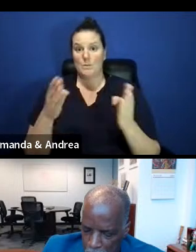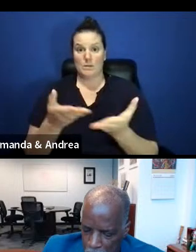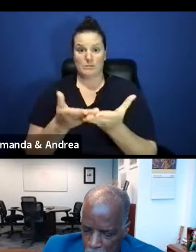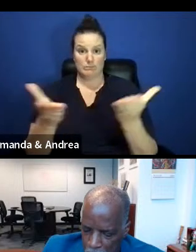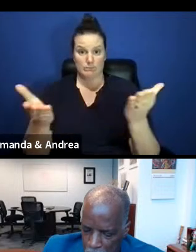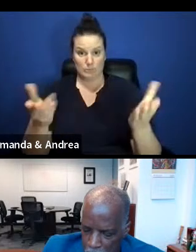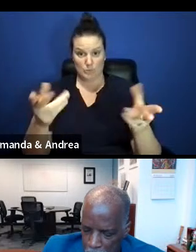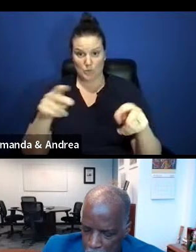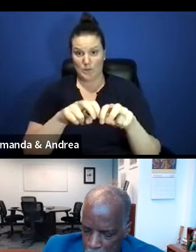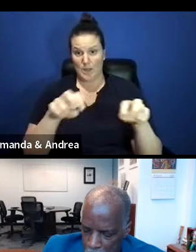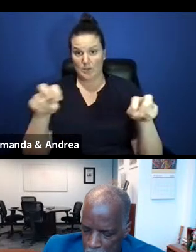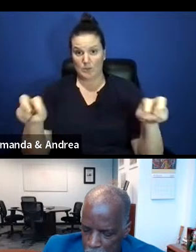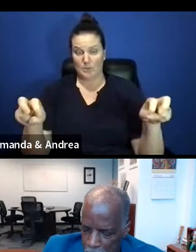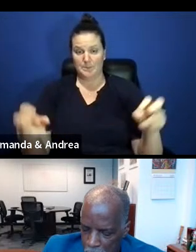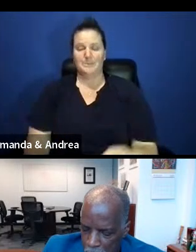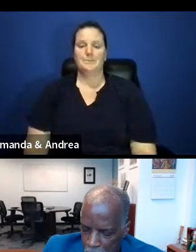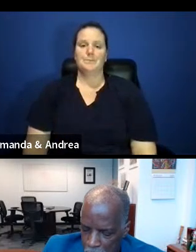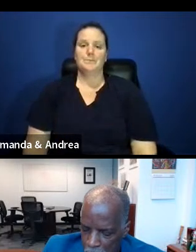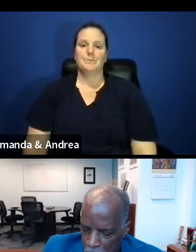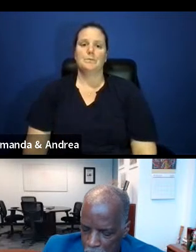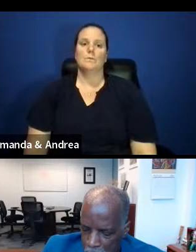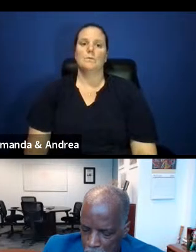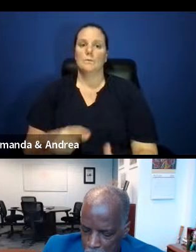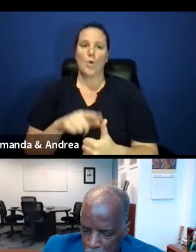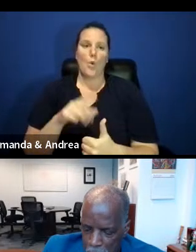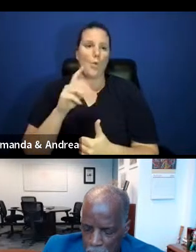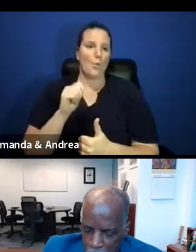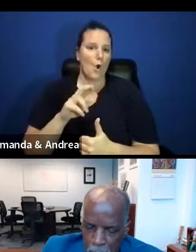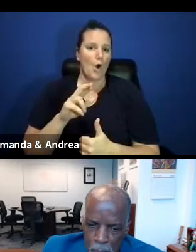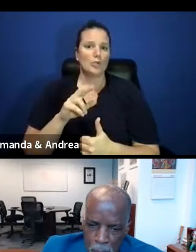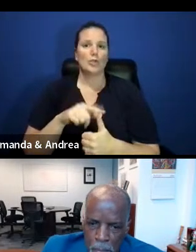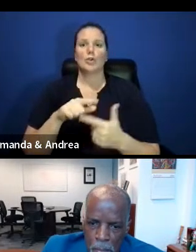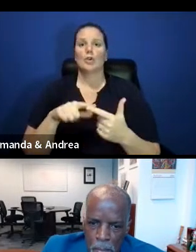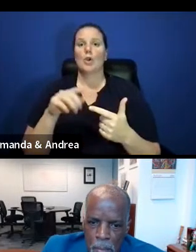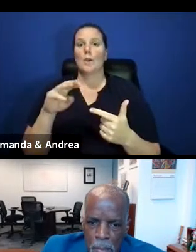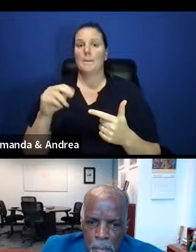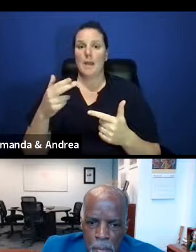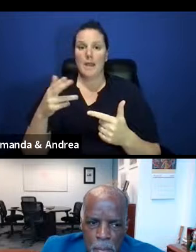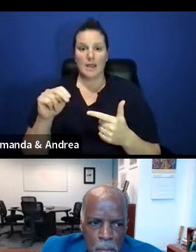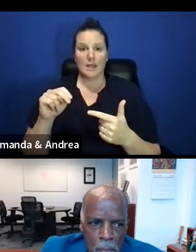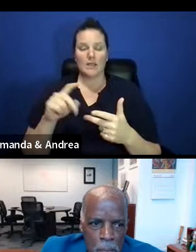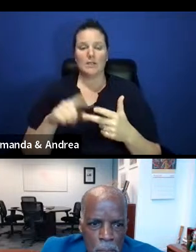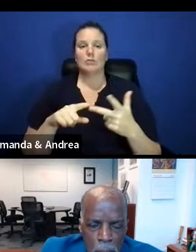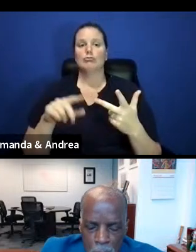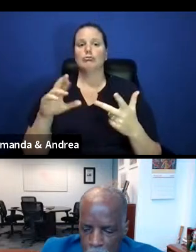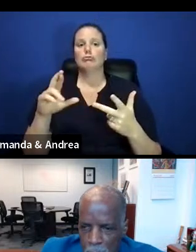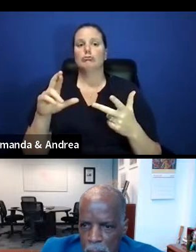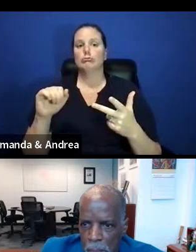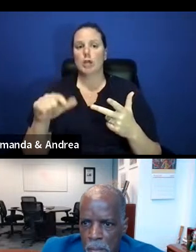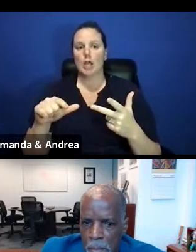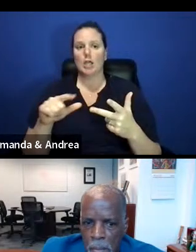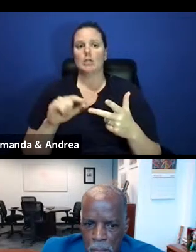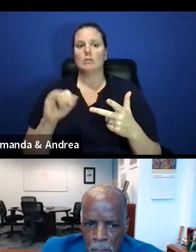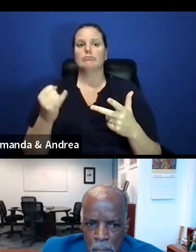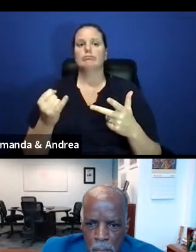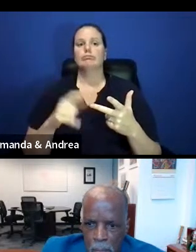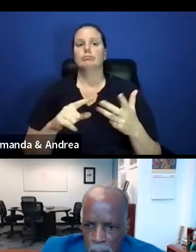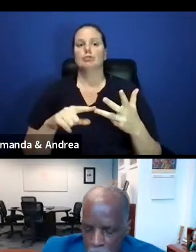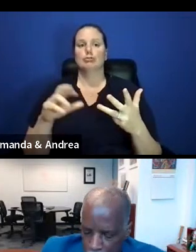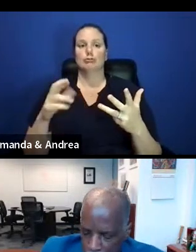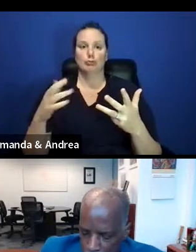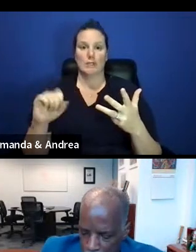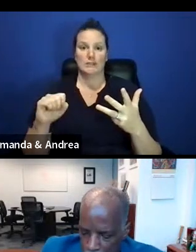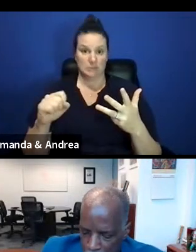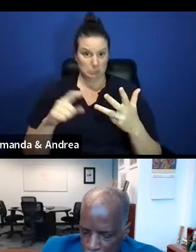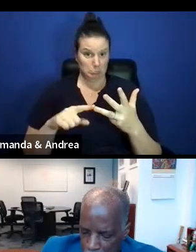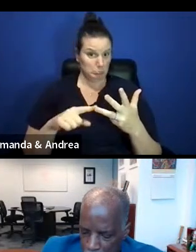now. Walter, Megan, Greg, Chris. Chris, I've gotten to see you engage with our advisory groups as well. If you